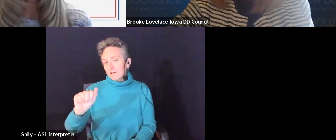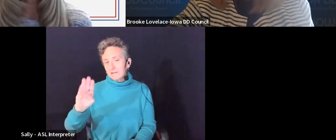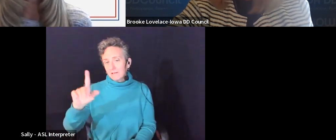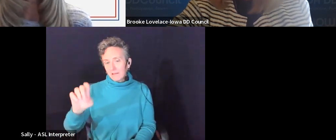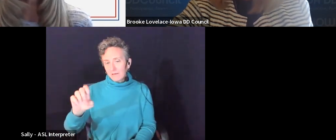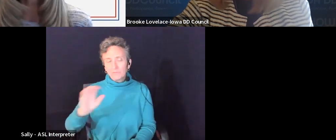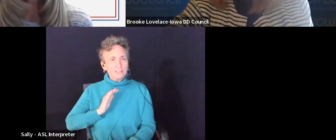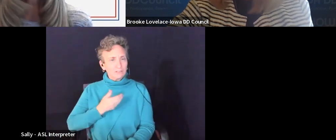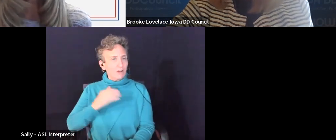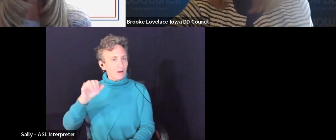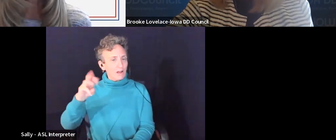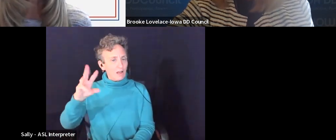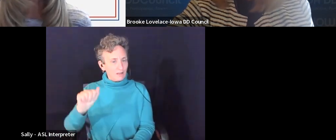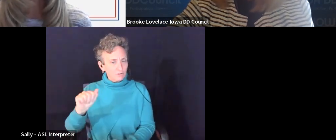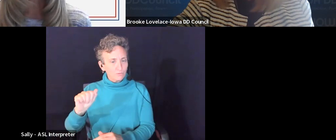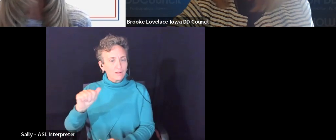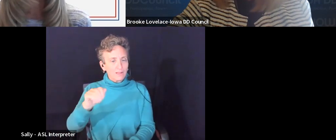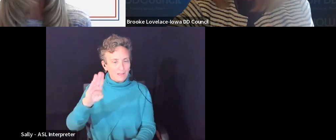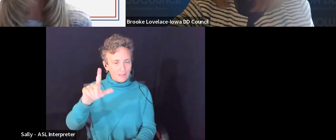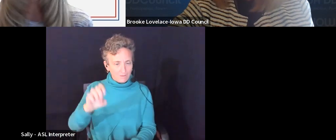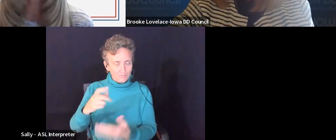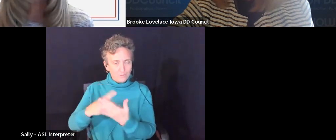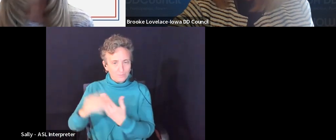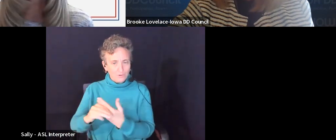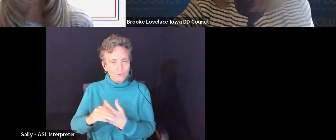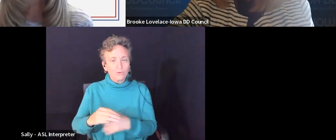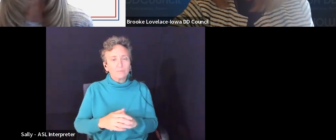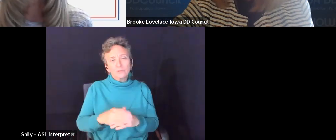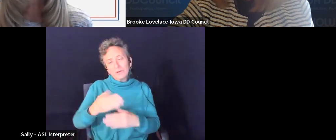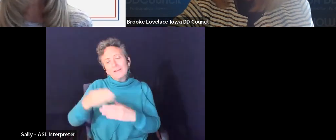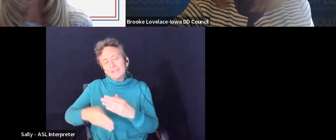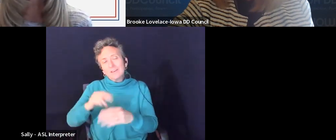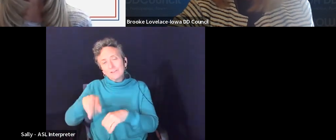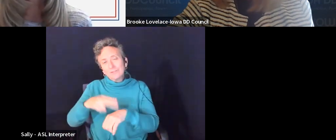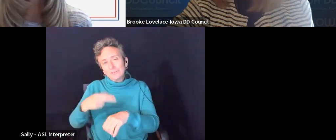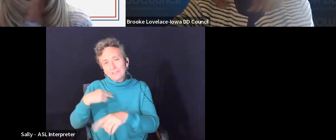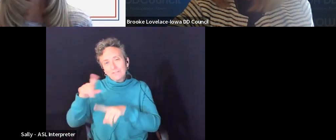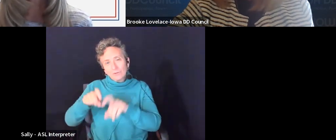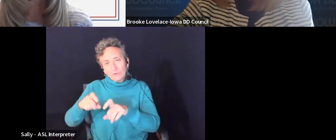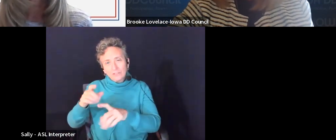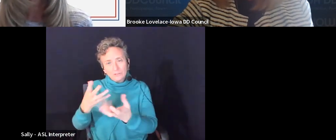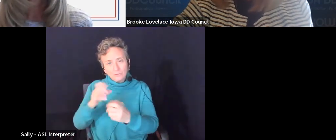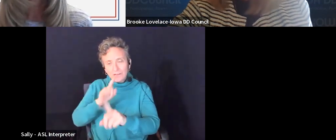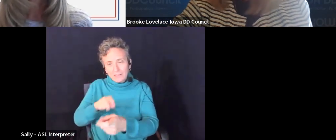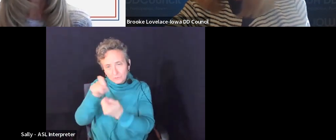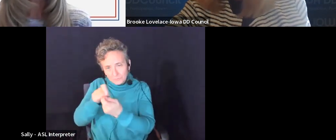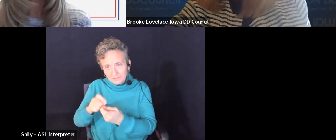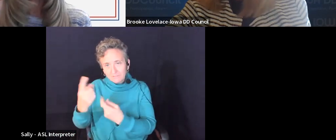course, we did leave time for questions at the end. So we're really looking forward to answering your specific questions.